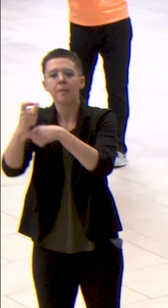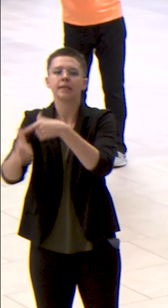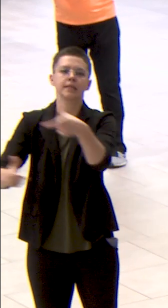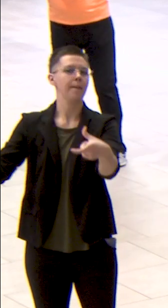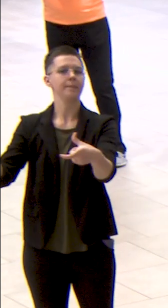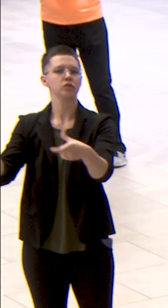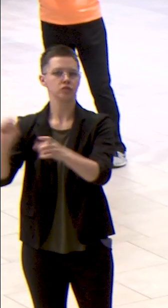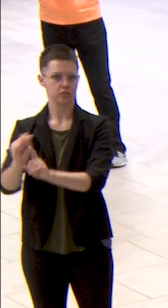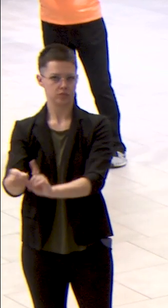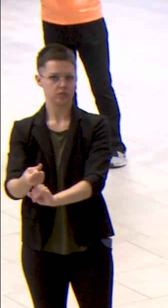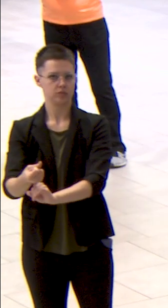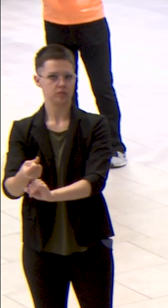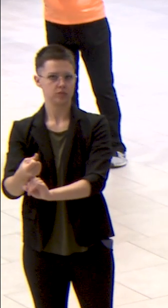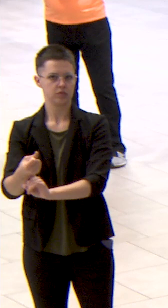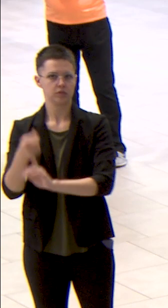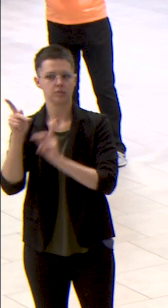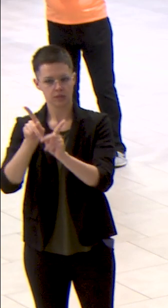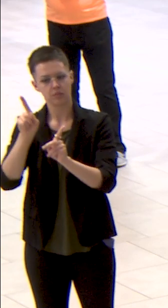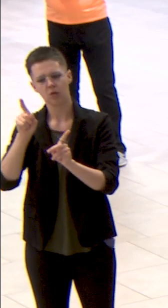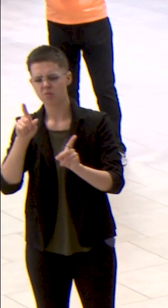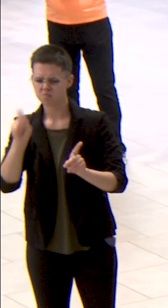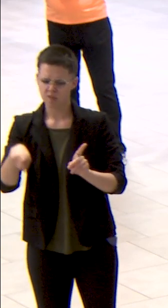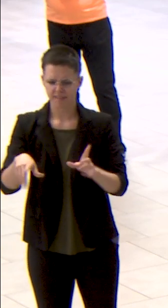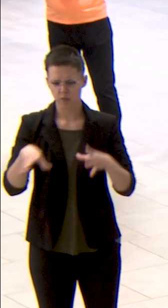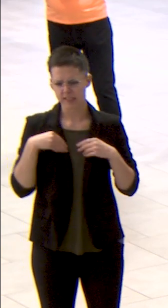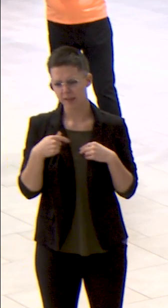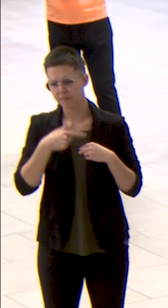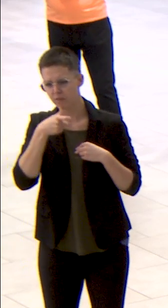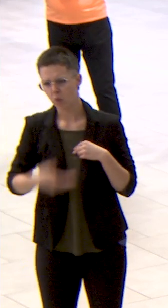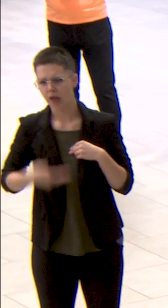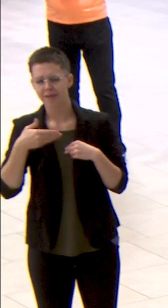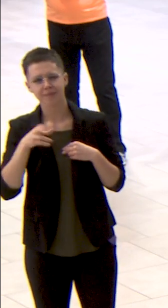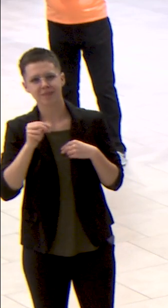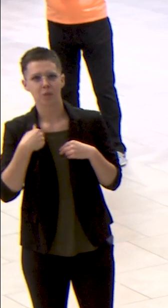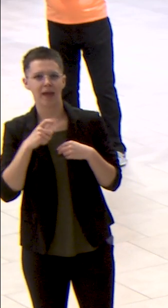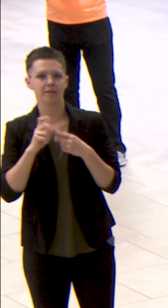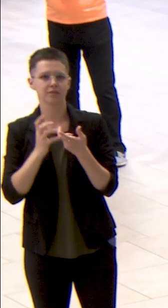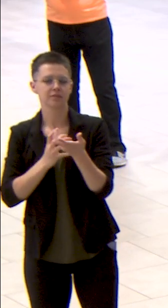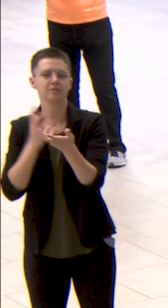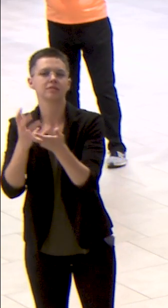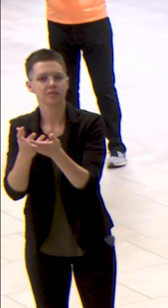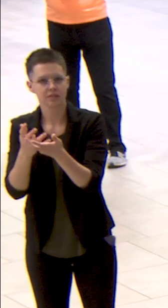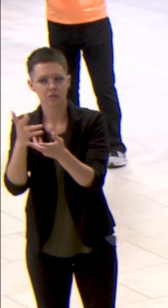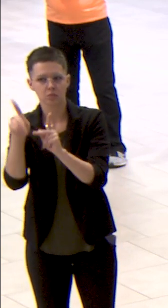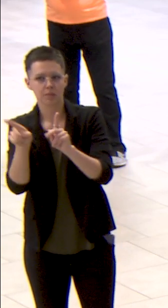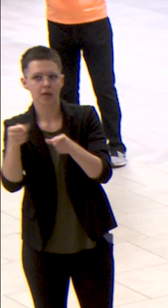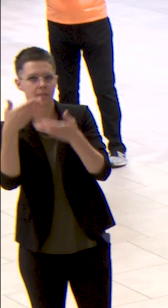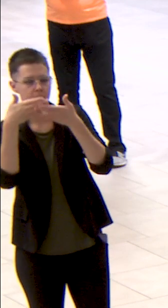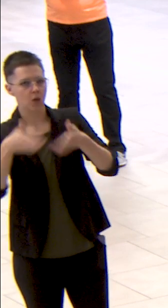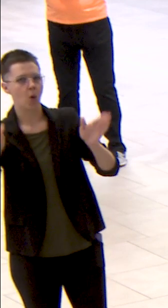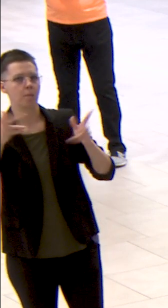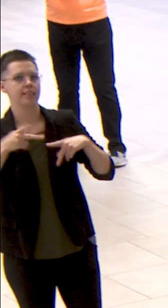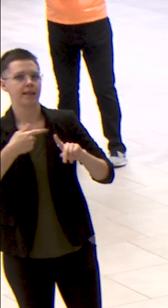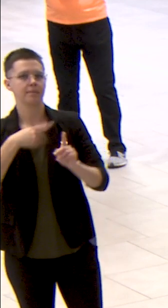right? Not, people didn't have to accept me the way that I was. I actually had to make it palatable for people to be open to letting me be a part of